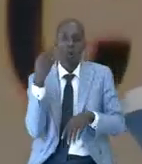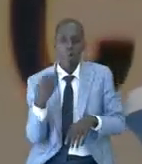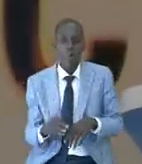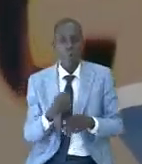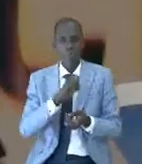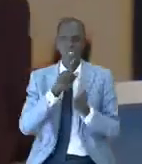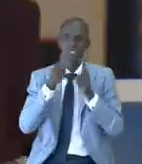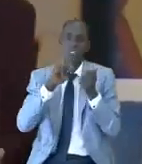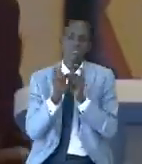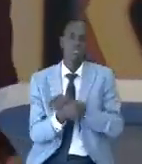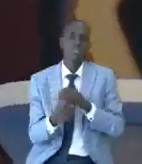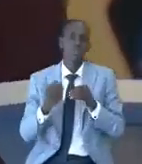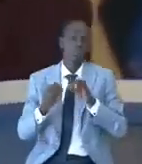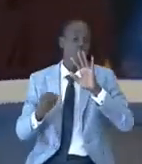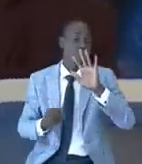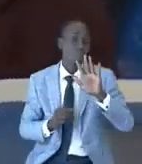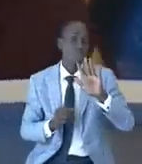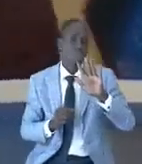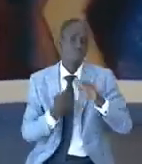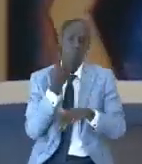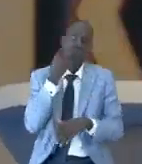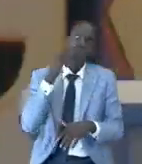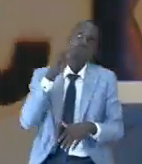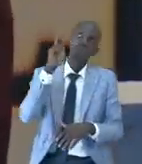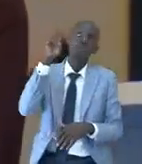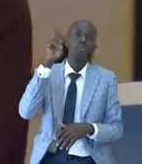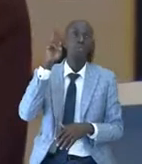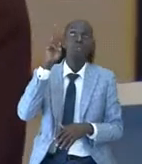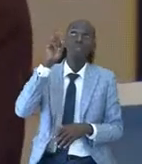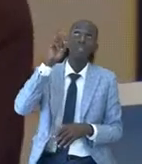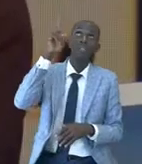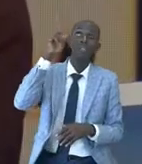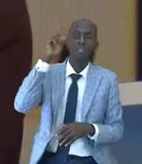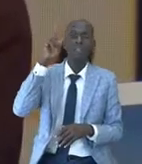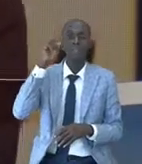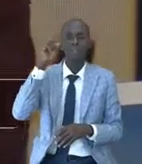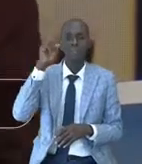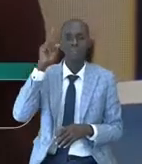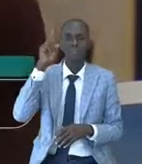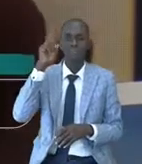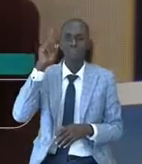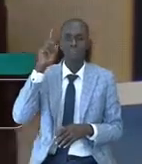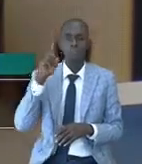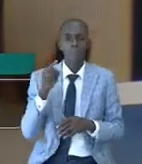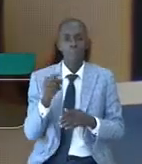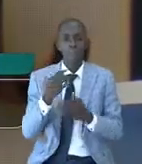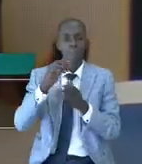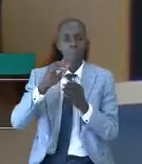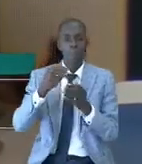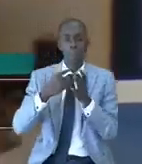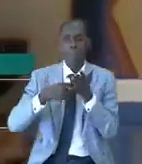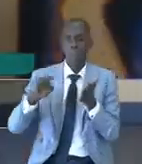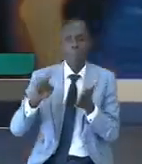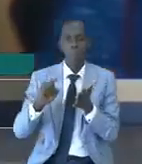then, number five, behold his marks for your meditation.